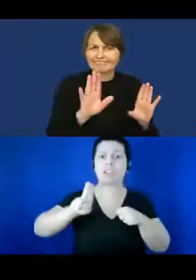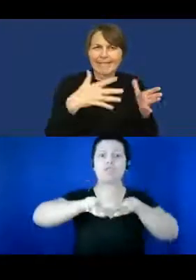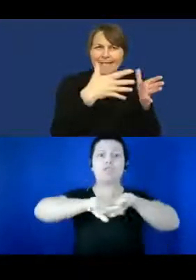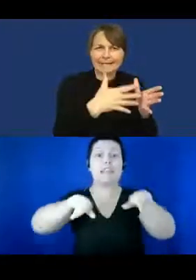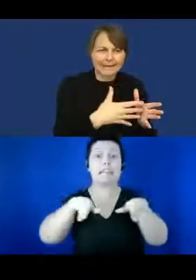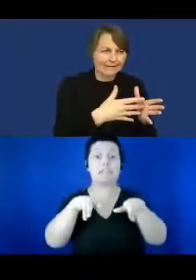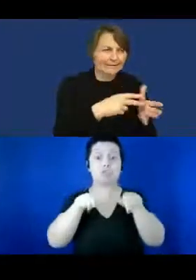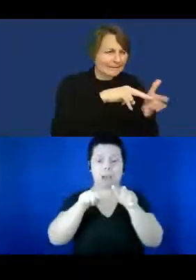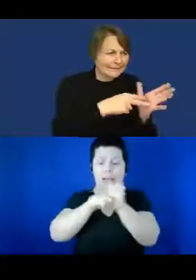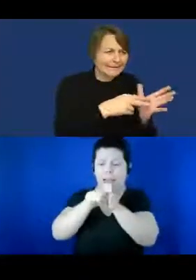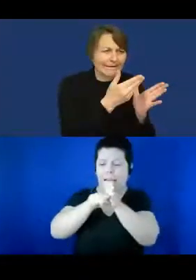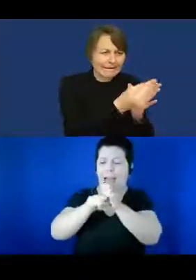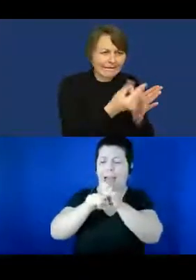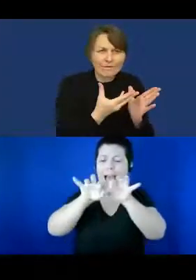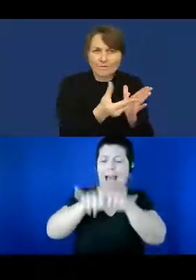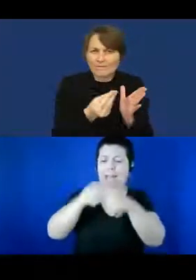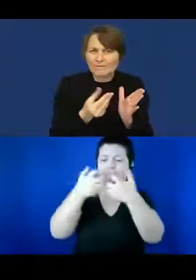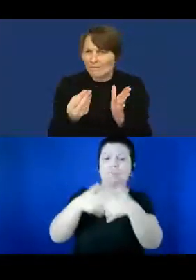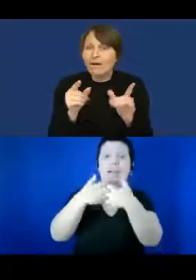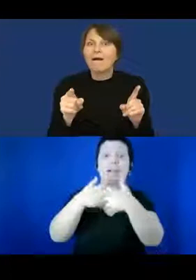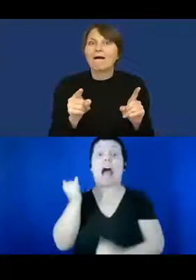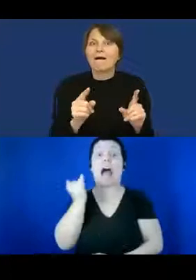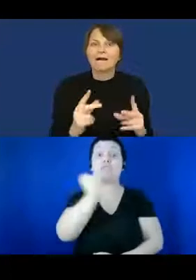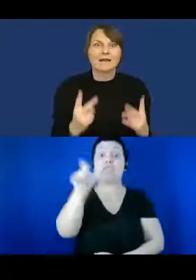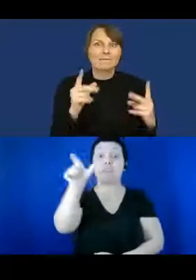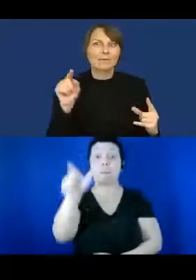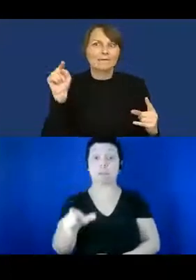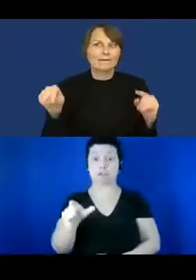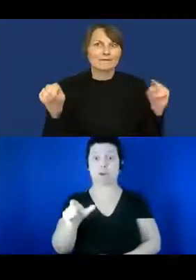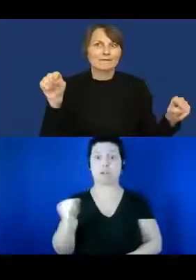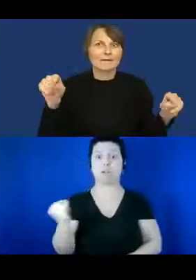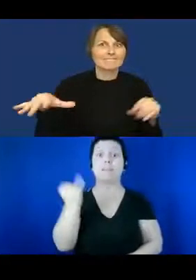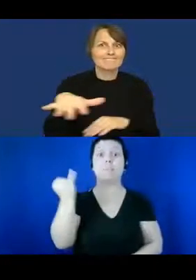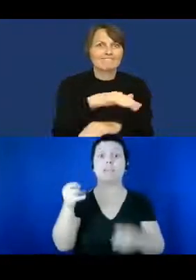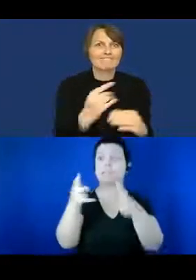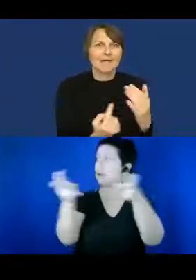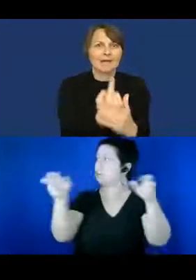the user about important features in their environment.